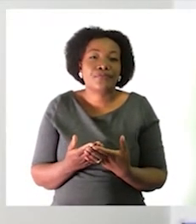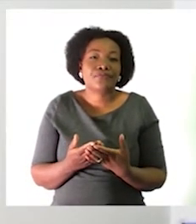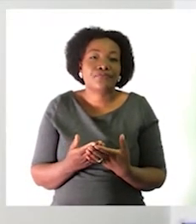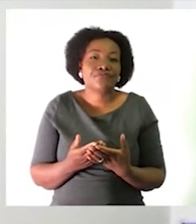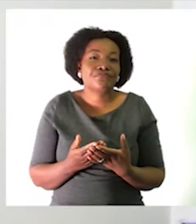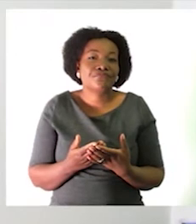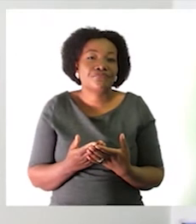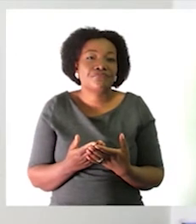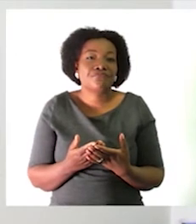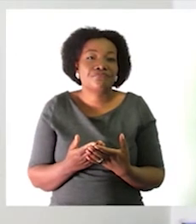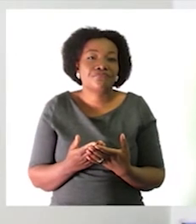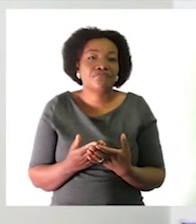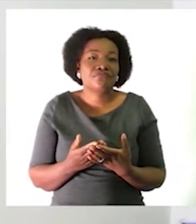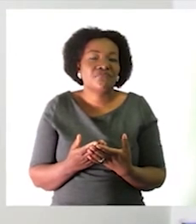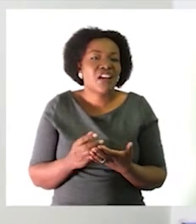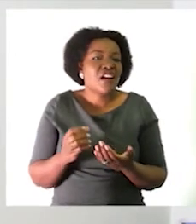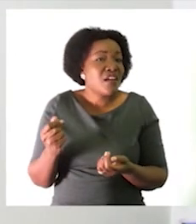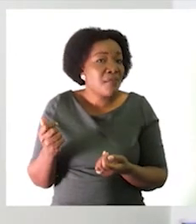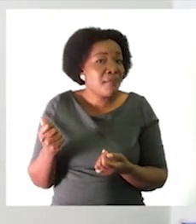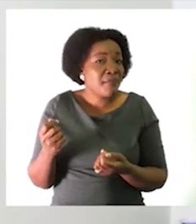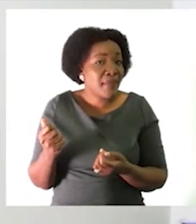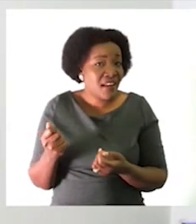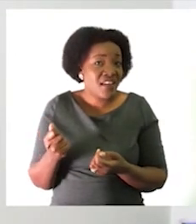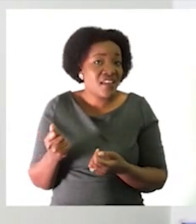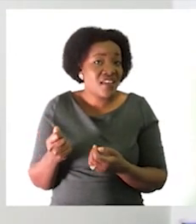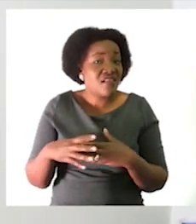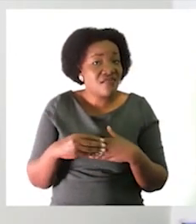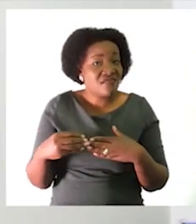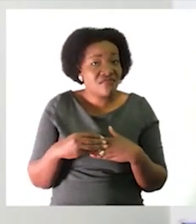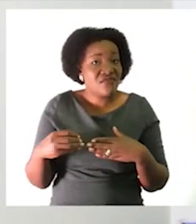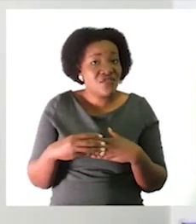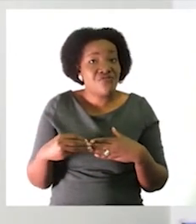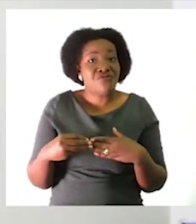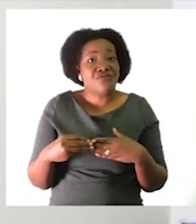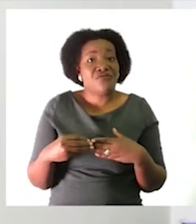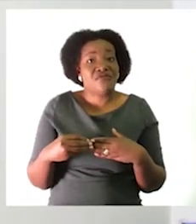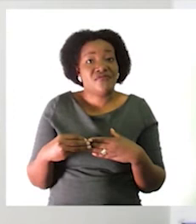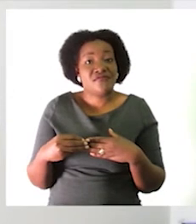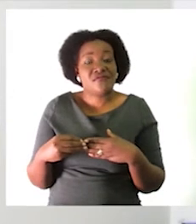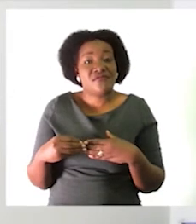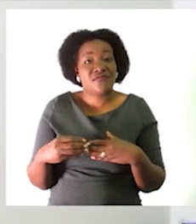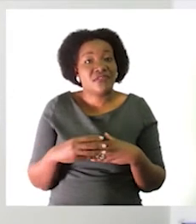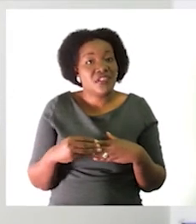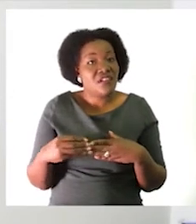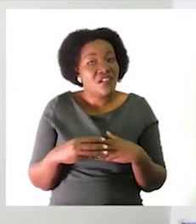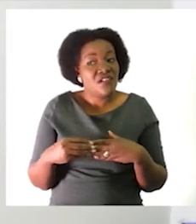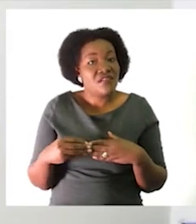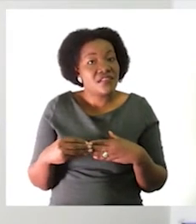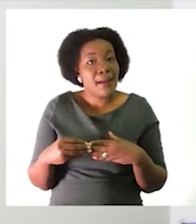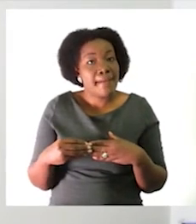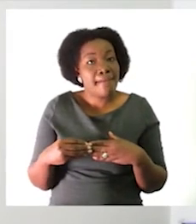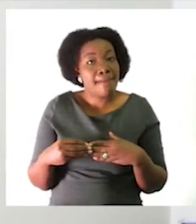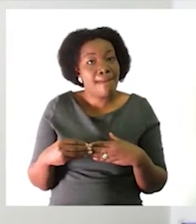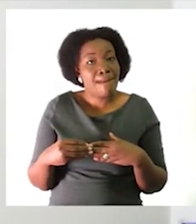If you have the money, the notes, for example, you know most the notes is the paper money. If